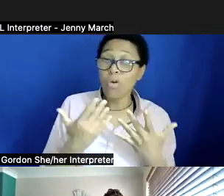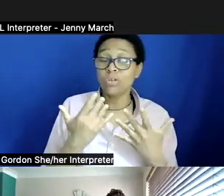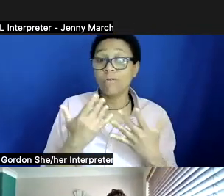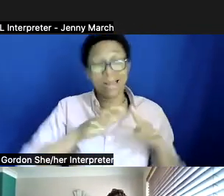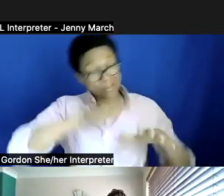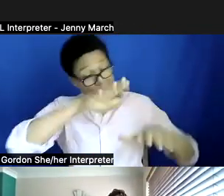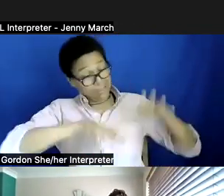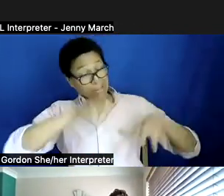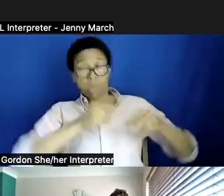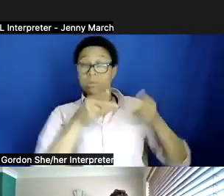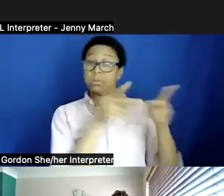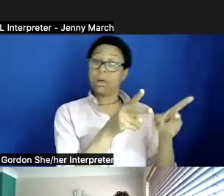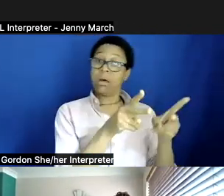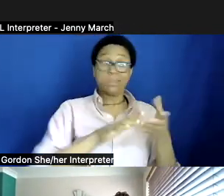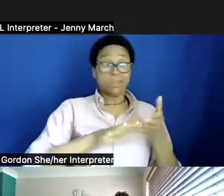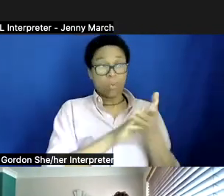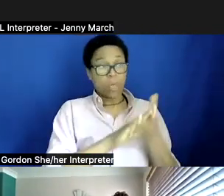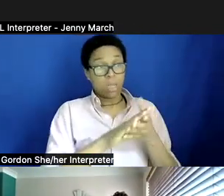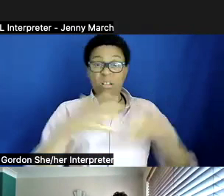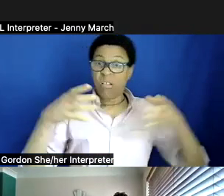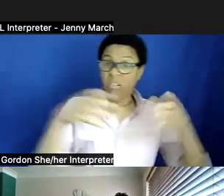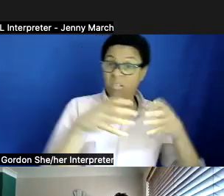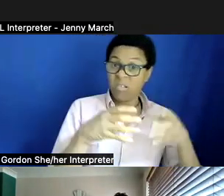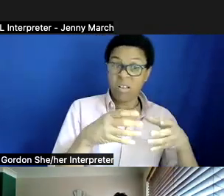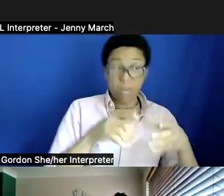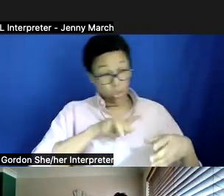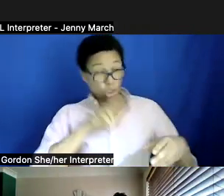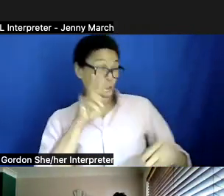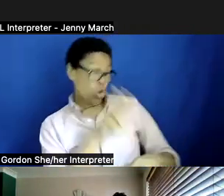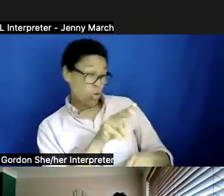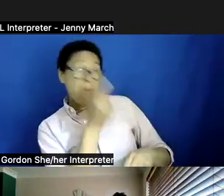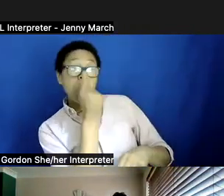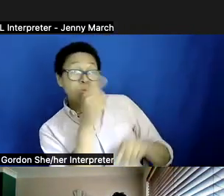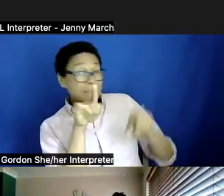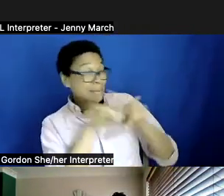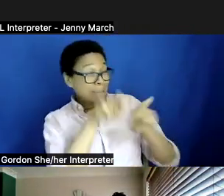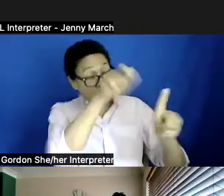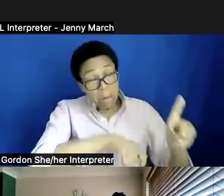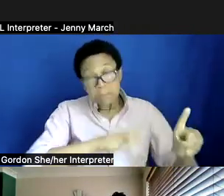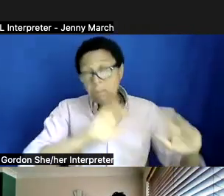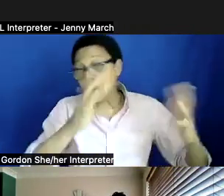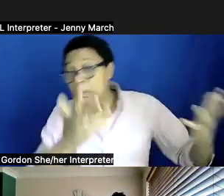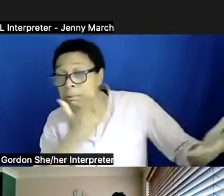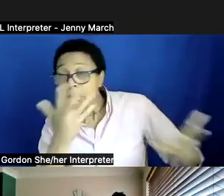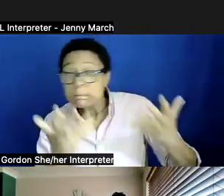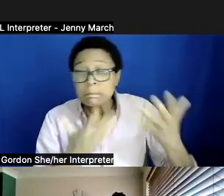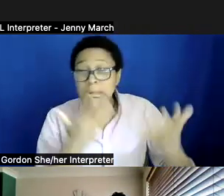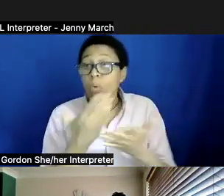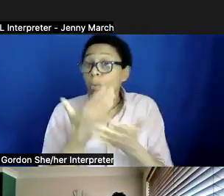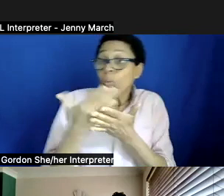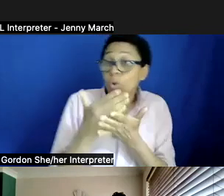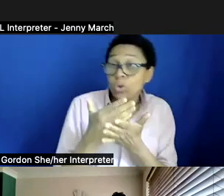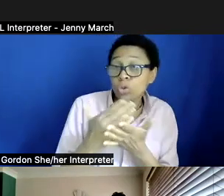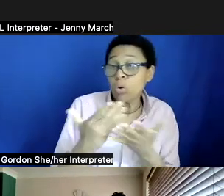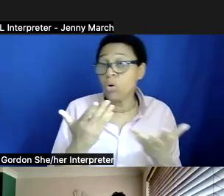of painting, so do you group them together because they look like they're from the same person? So we had all those kind of questions to consider, I think,